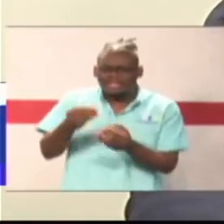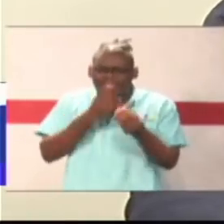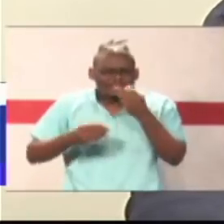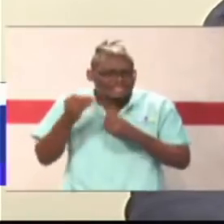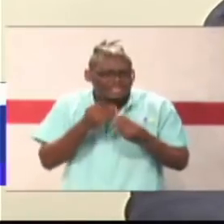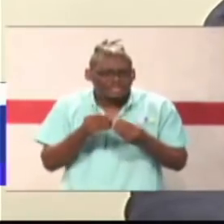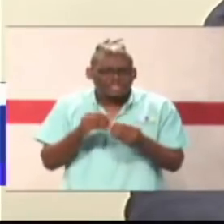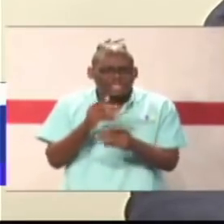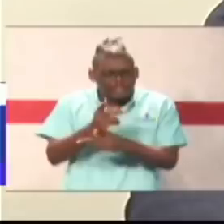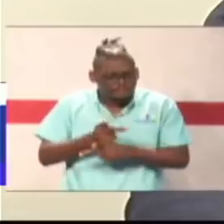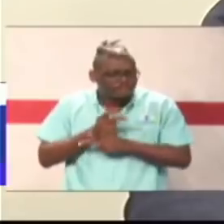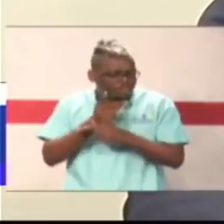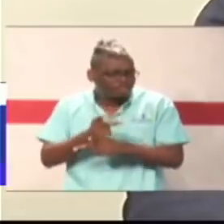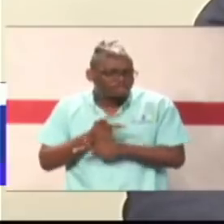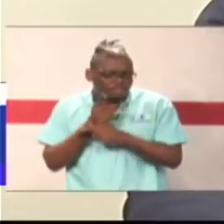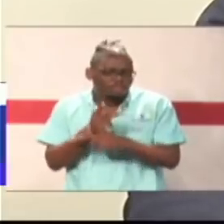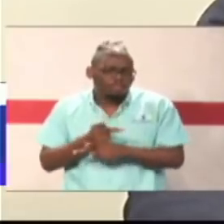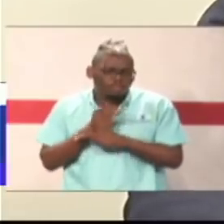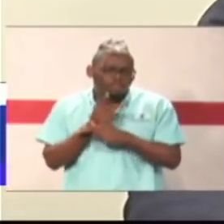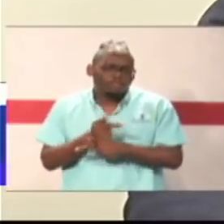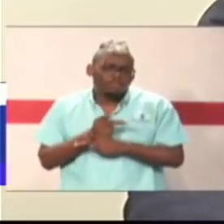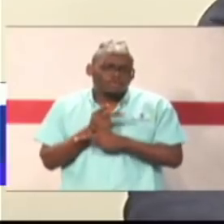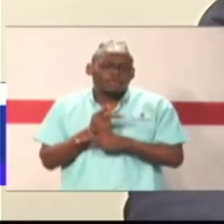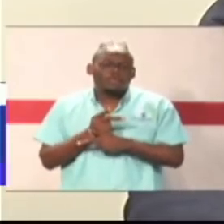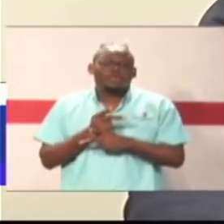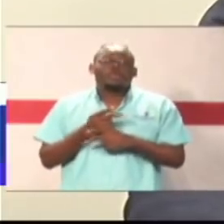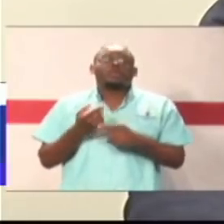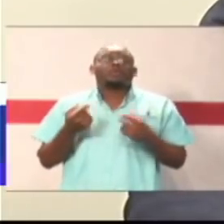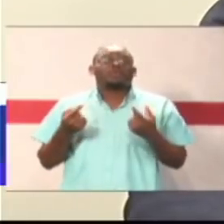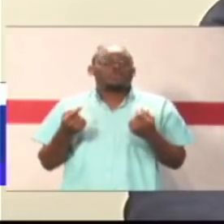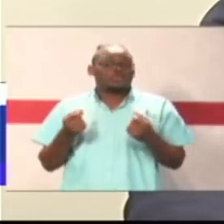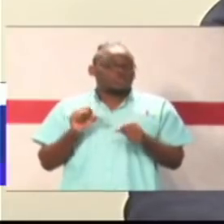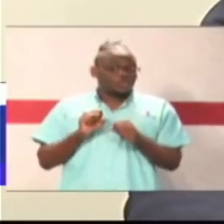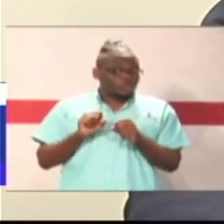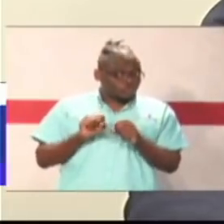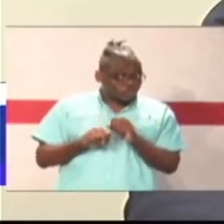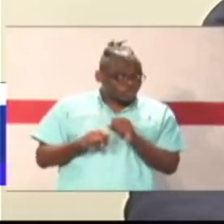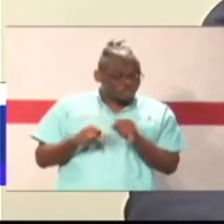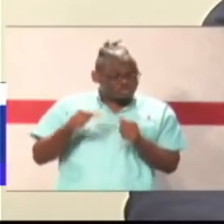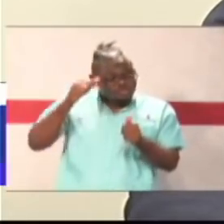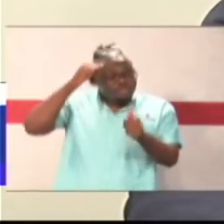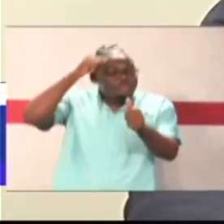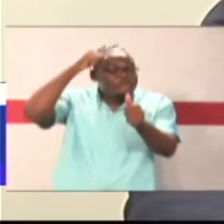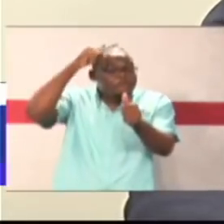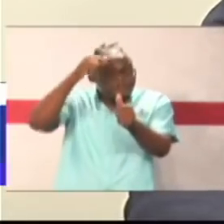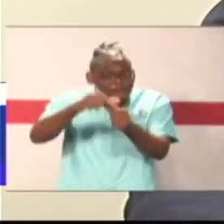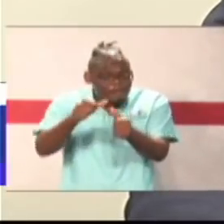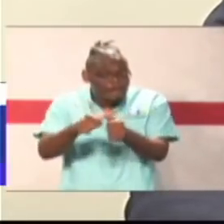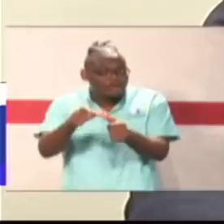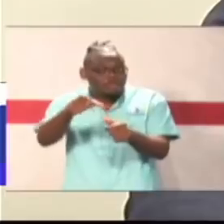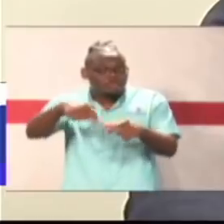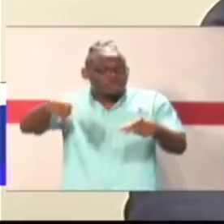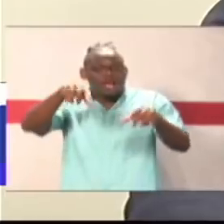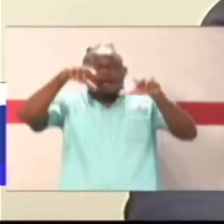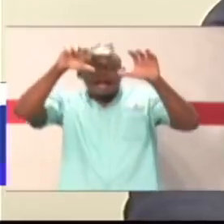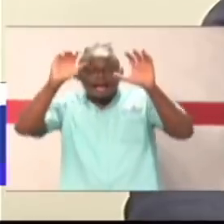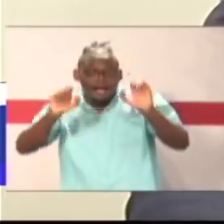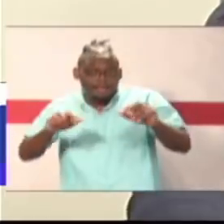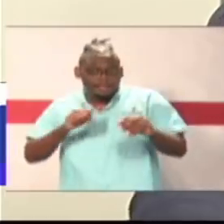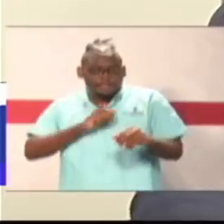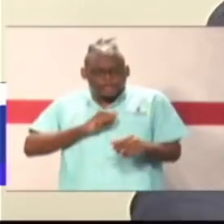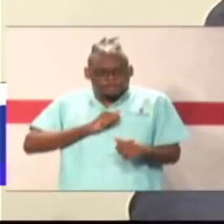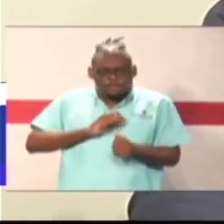So one of the things going forward is that we can make some immediate changes to our lifestyle, which will